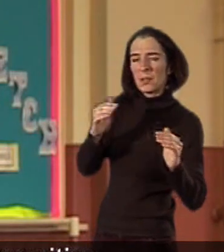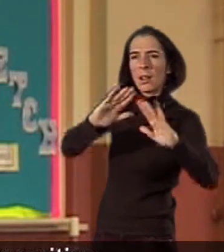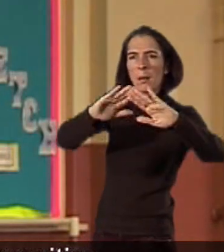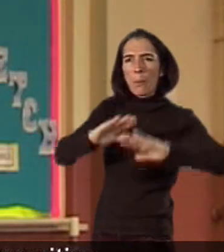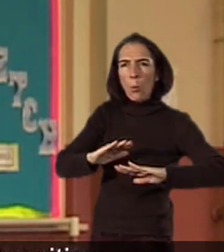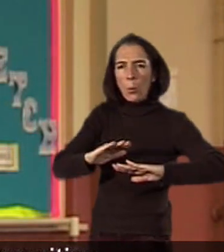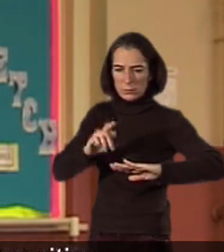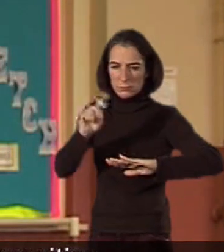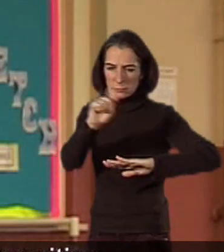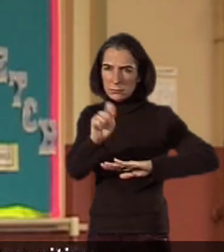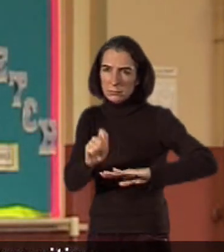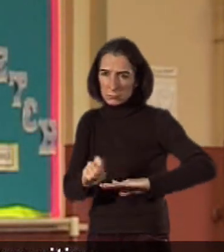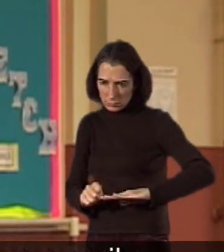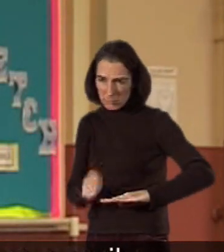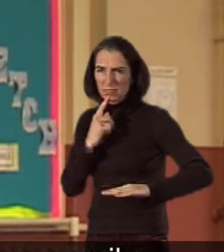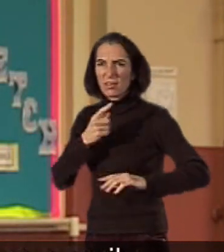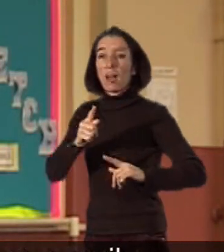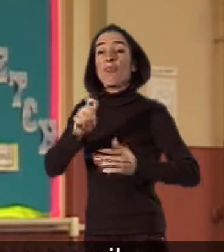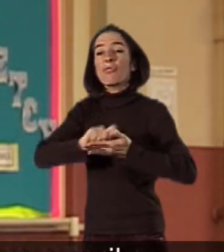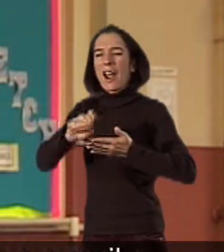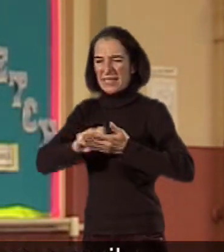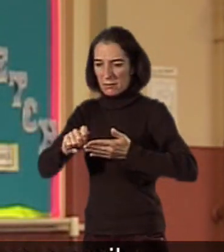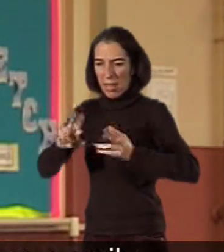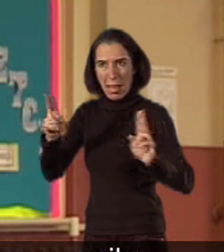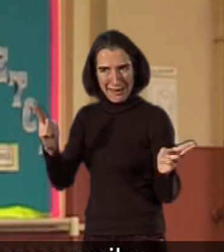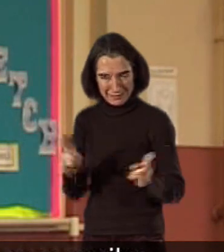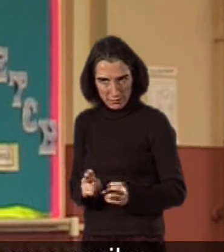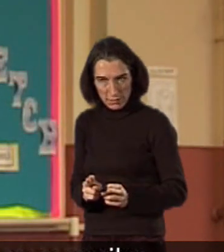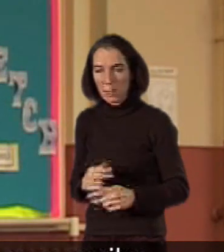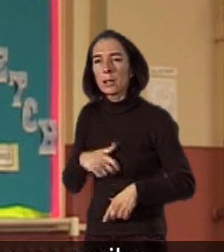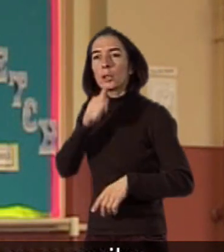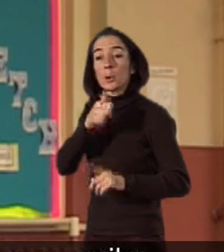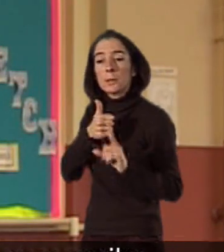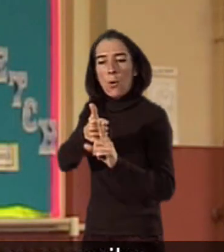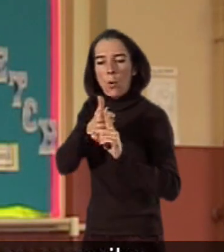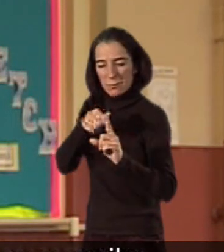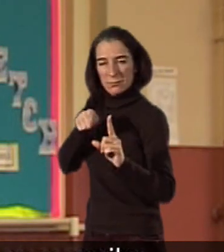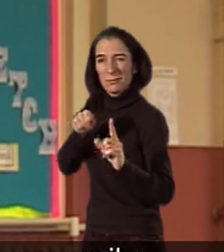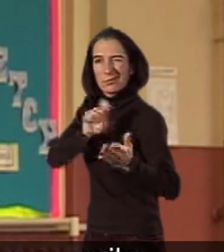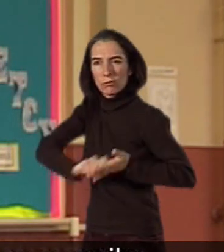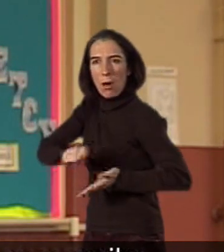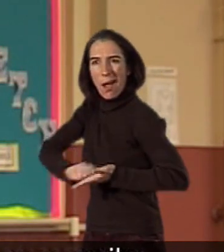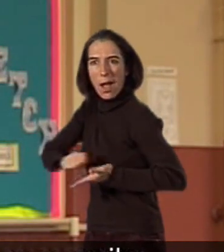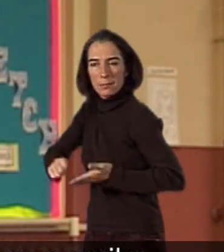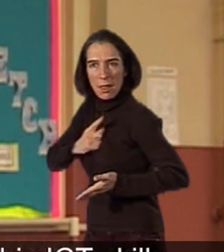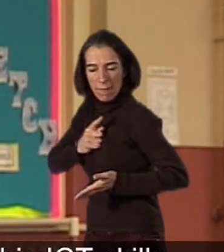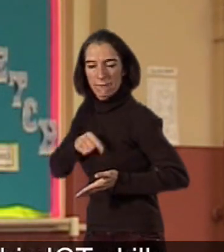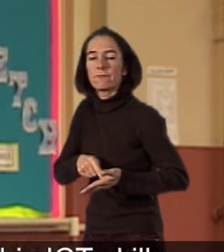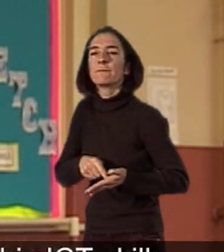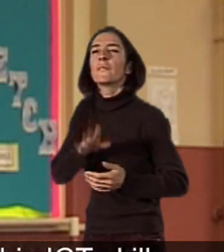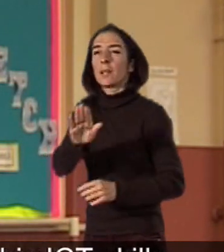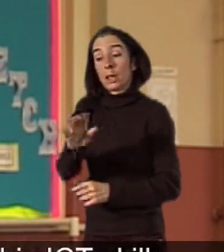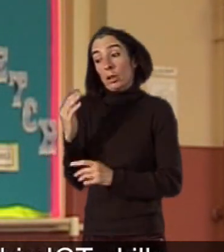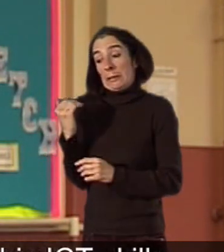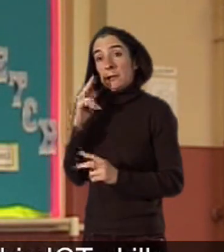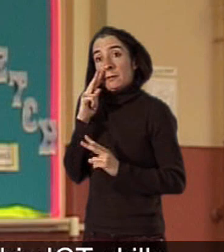writing boards, reducing the writing task, using the learning support assistant as a scribe, various things like that. And then recently we've been